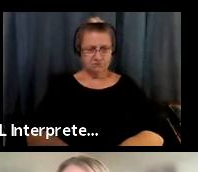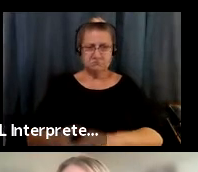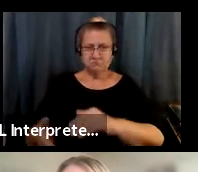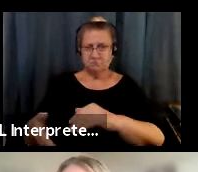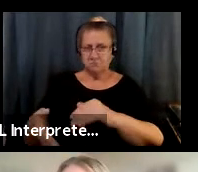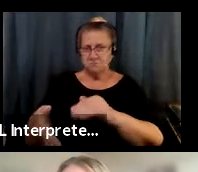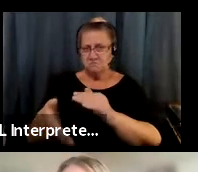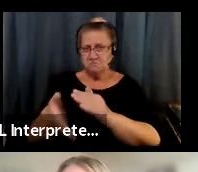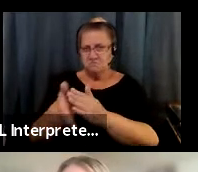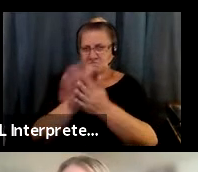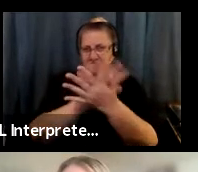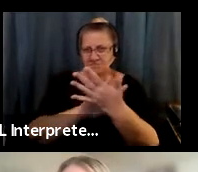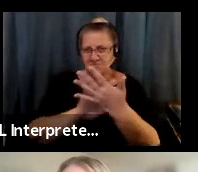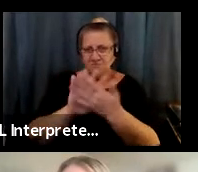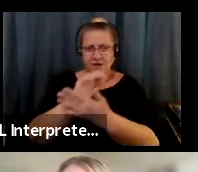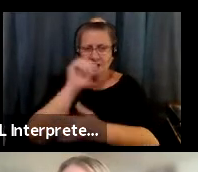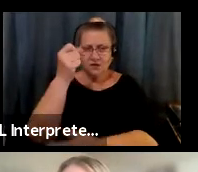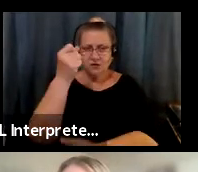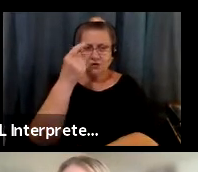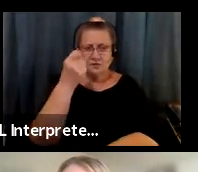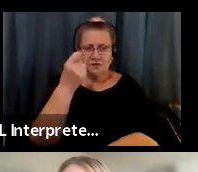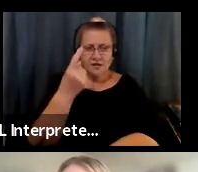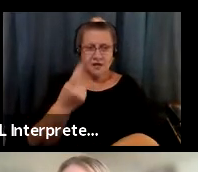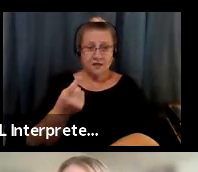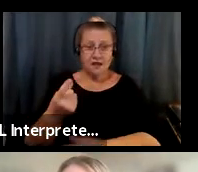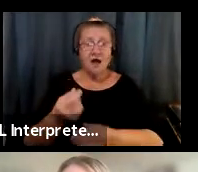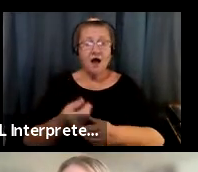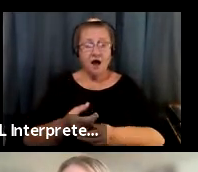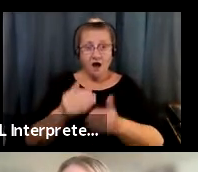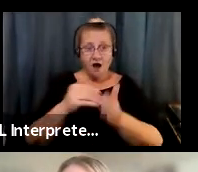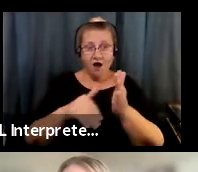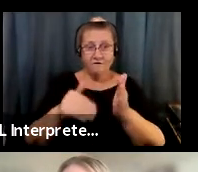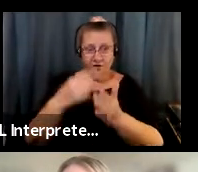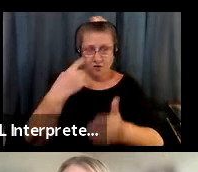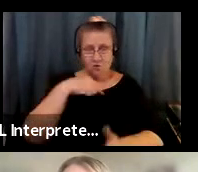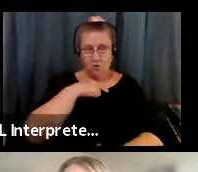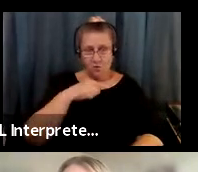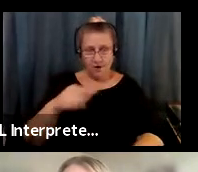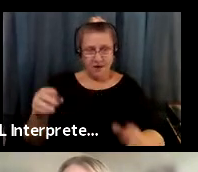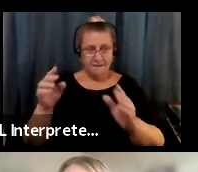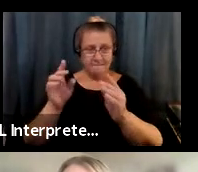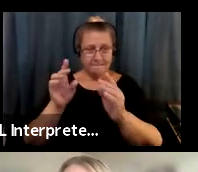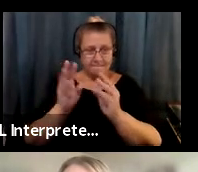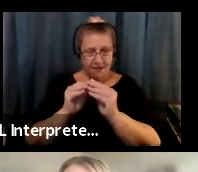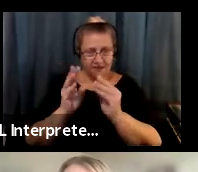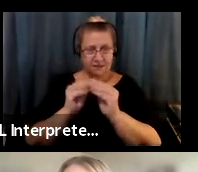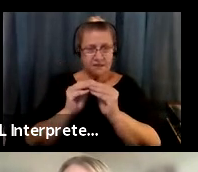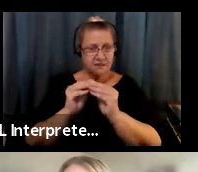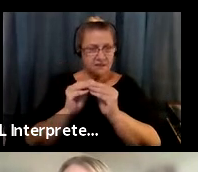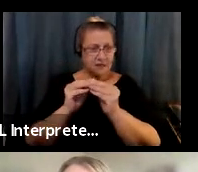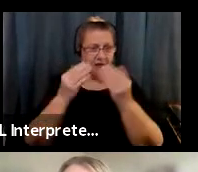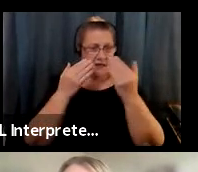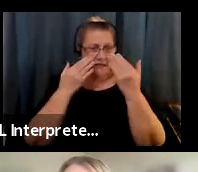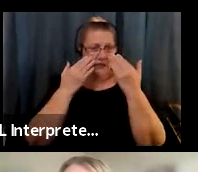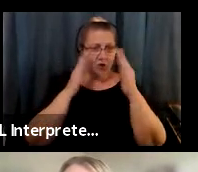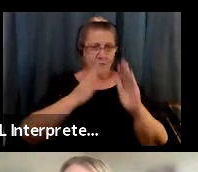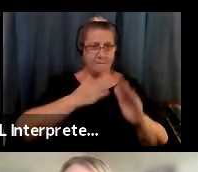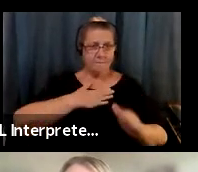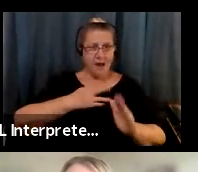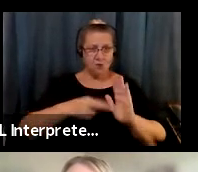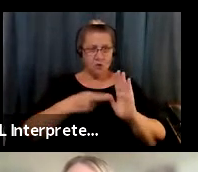scope. For much of the time that we met, I was unclear about following up with CVAC recommendations. What was my role